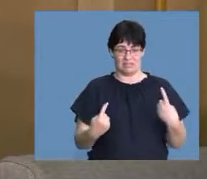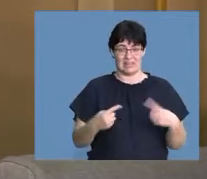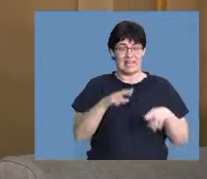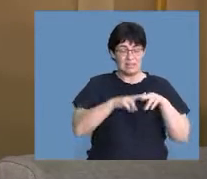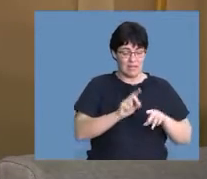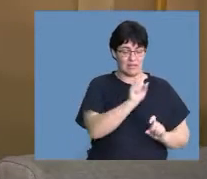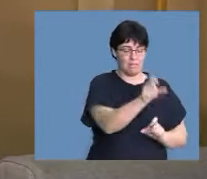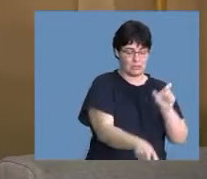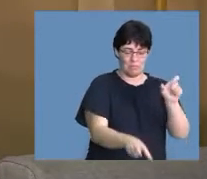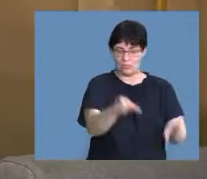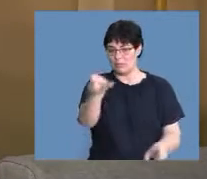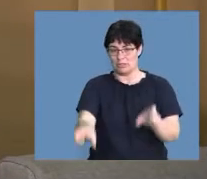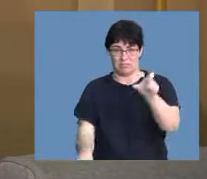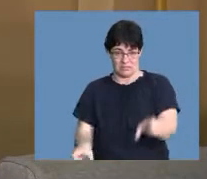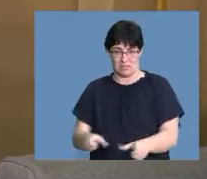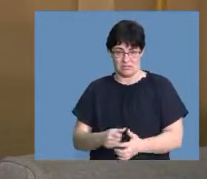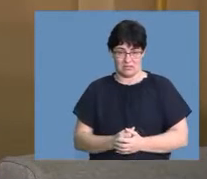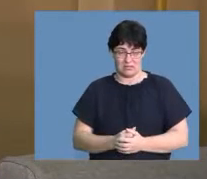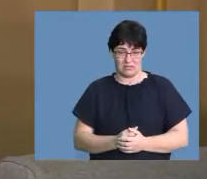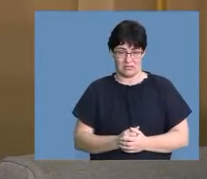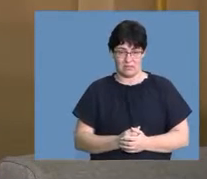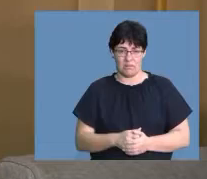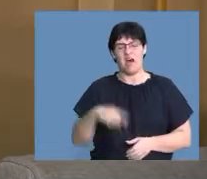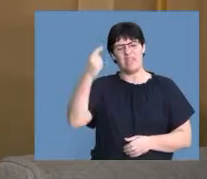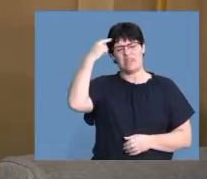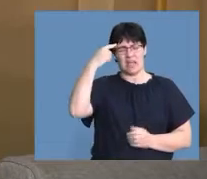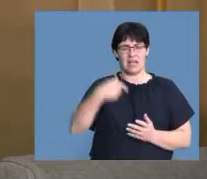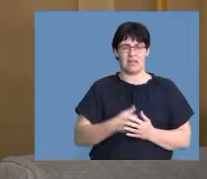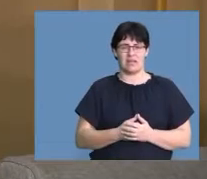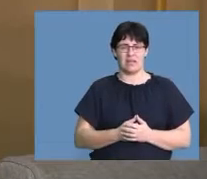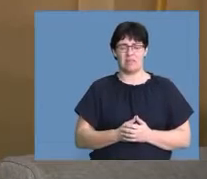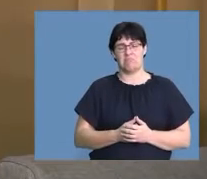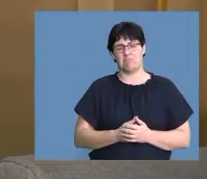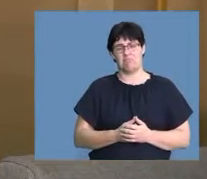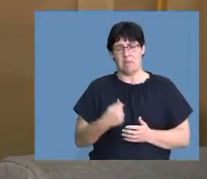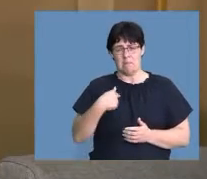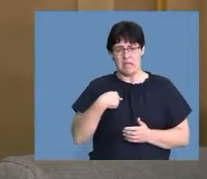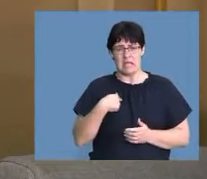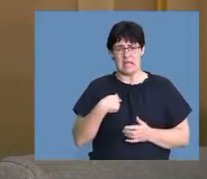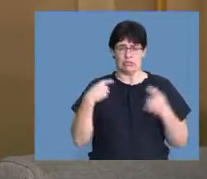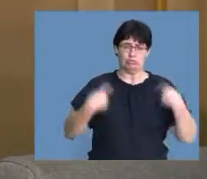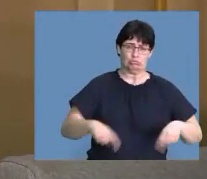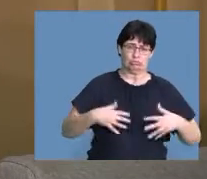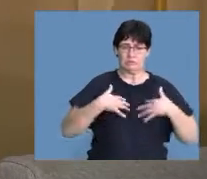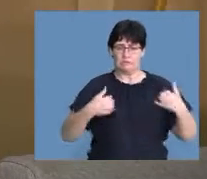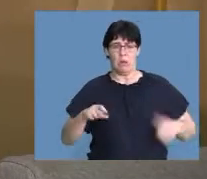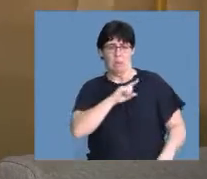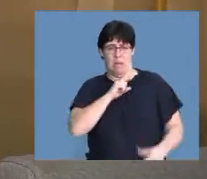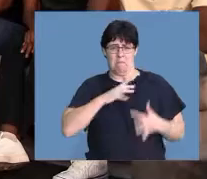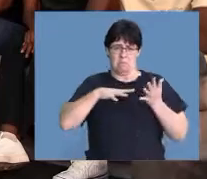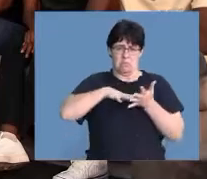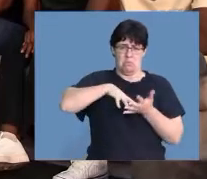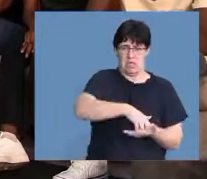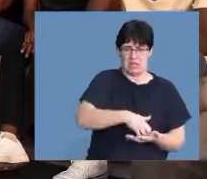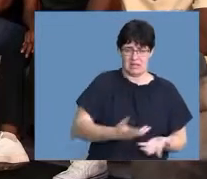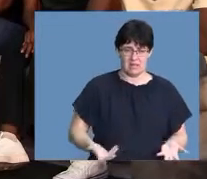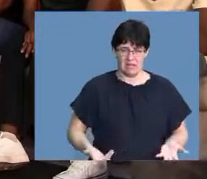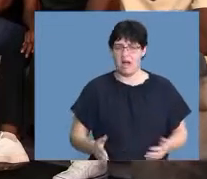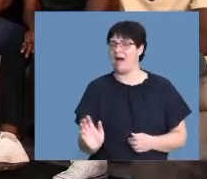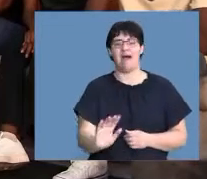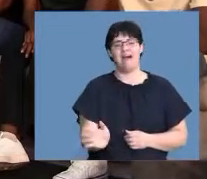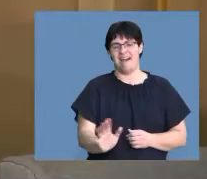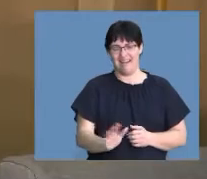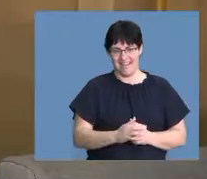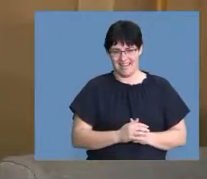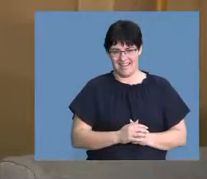us. And do not think that you are weak because you're having stress or you're having